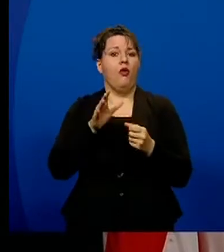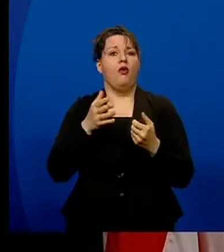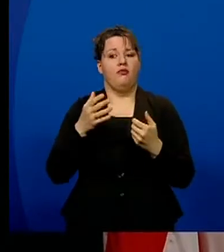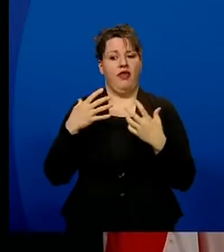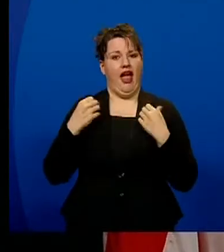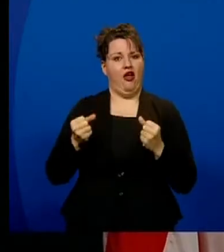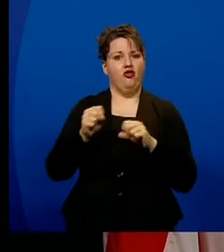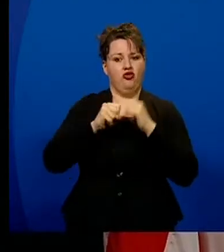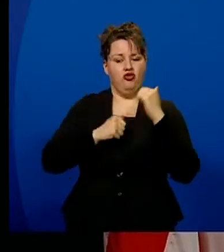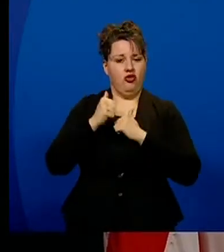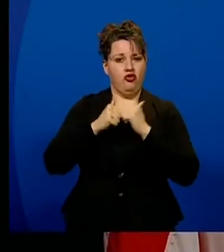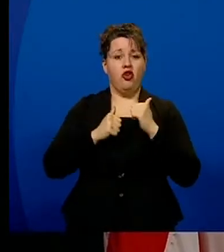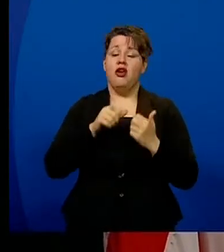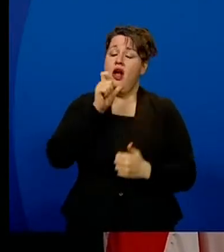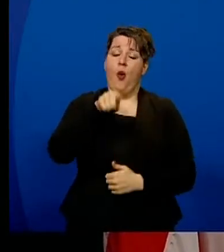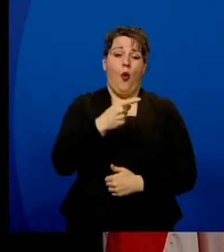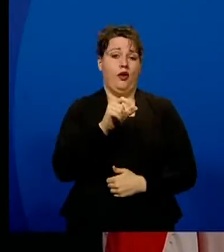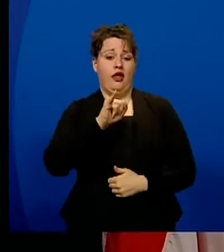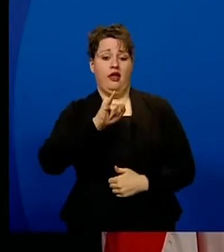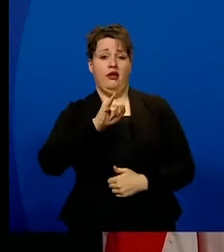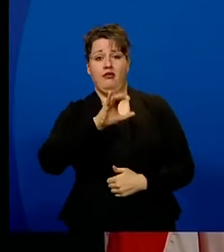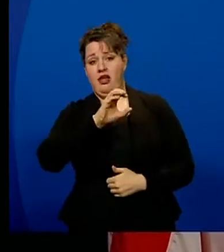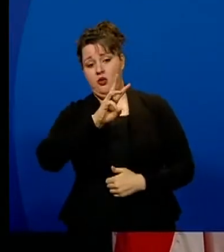in Webster County, but across Iowa.